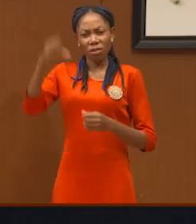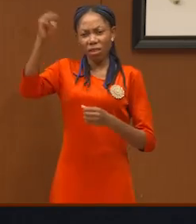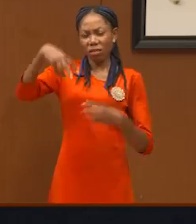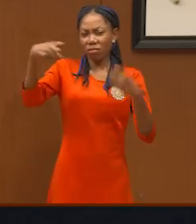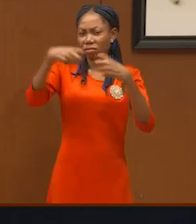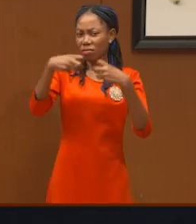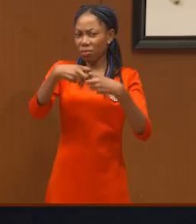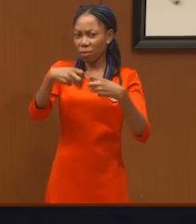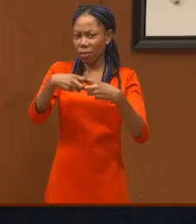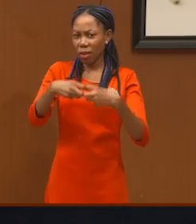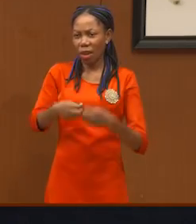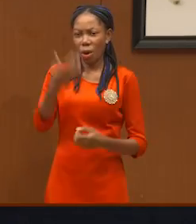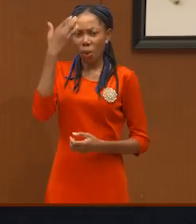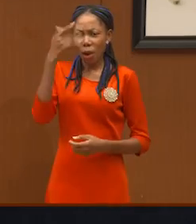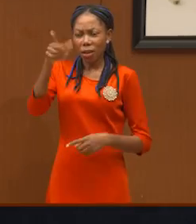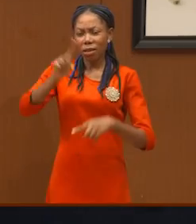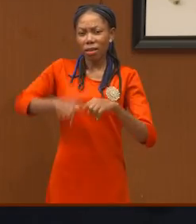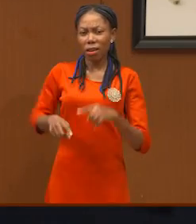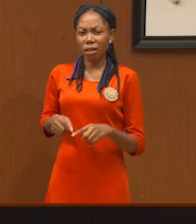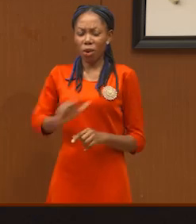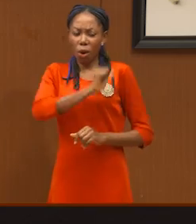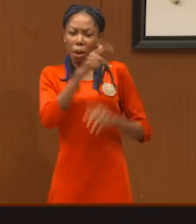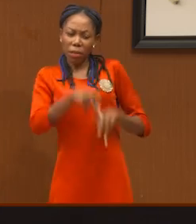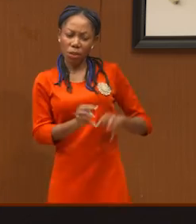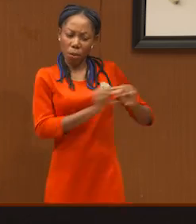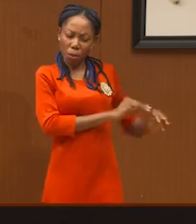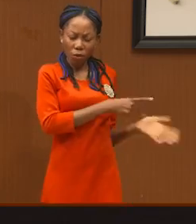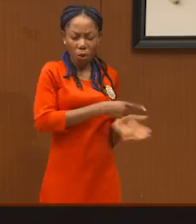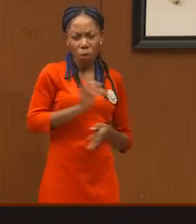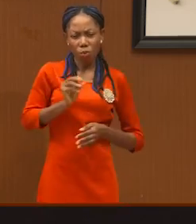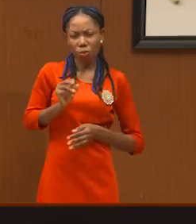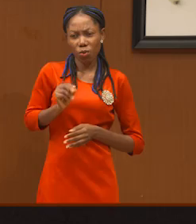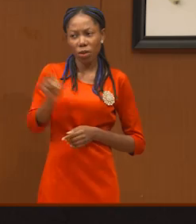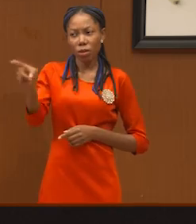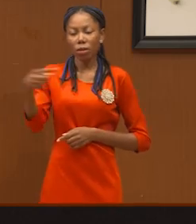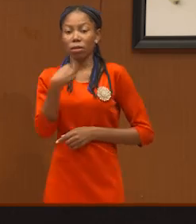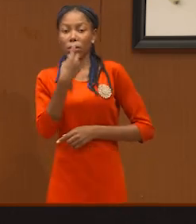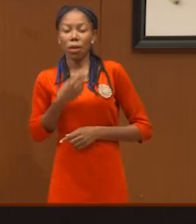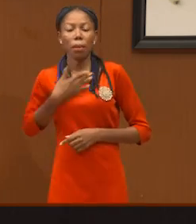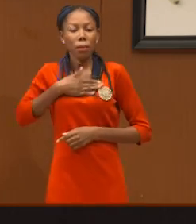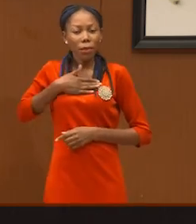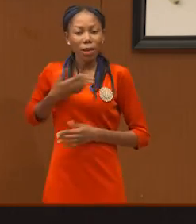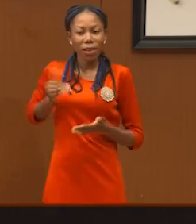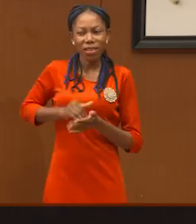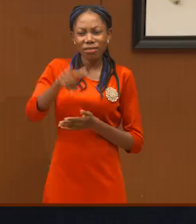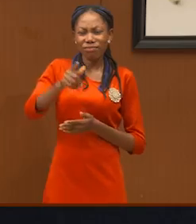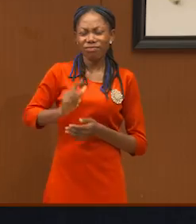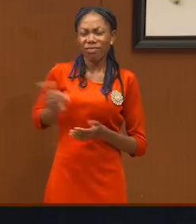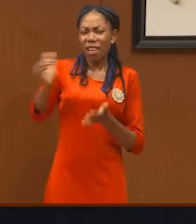outstanding to any incoming tenant. They said, don't worry, no sweat, no, you just make that Then I called him later